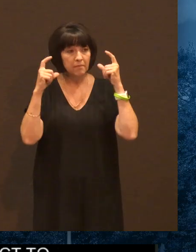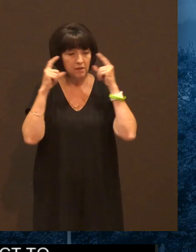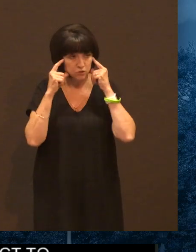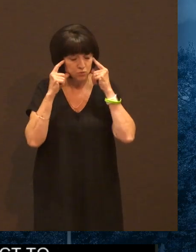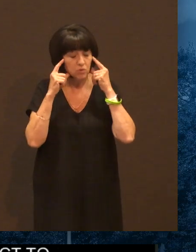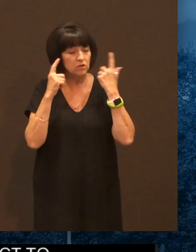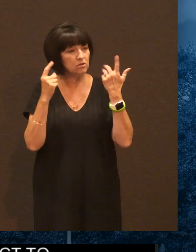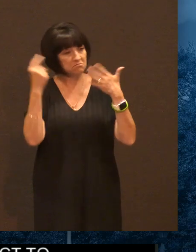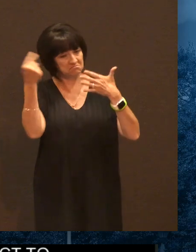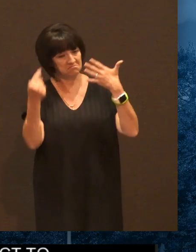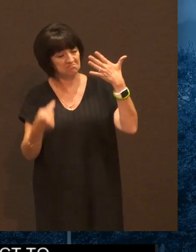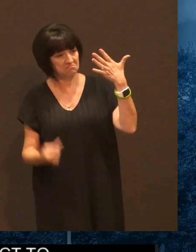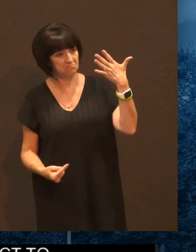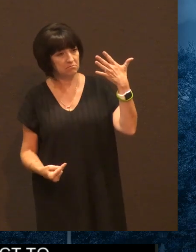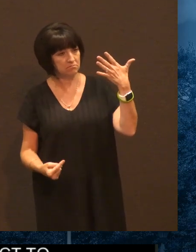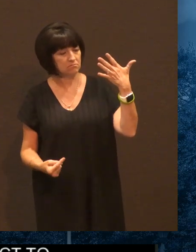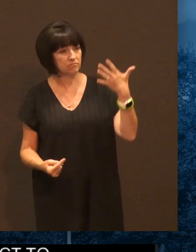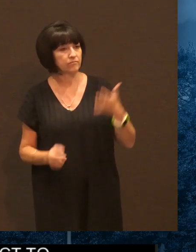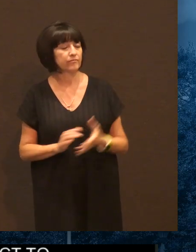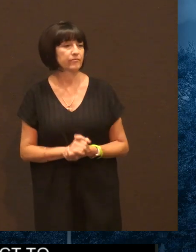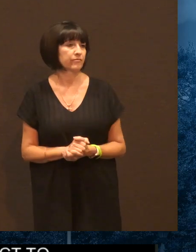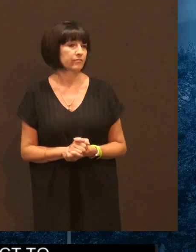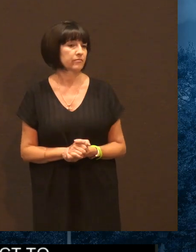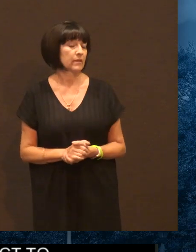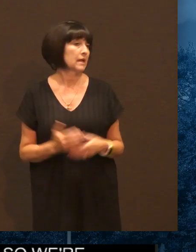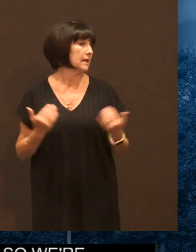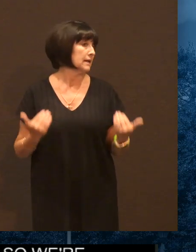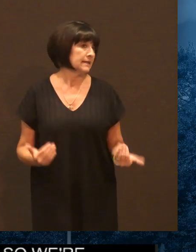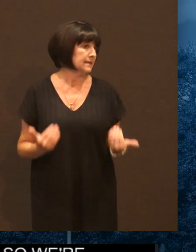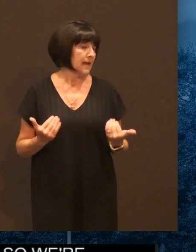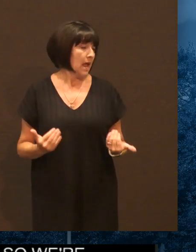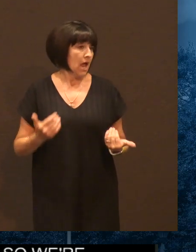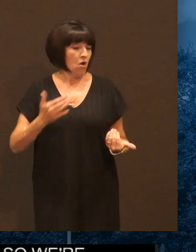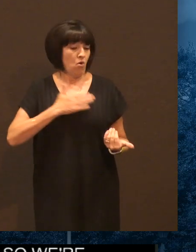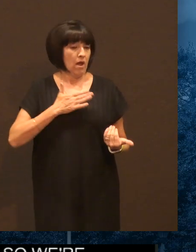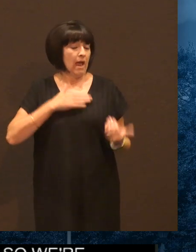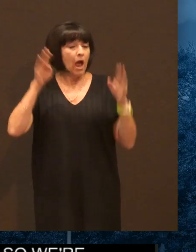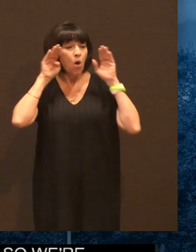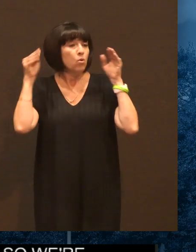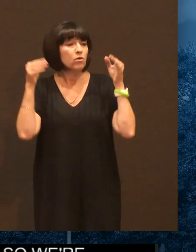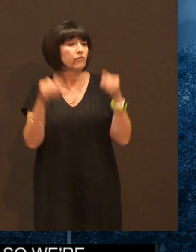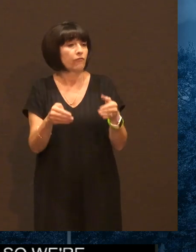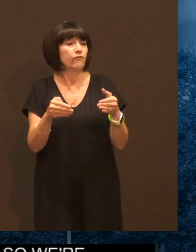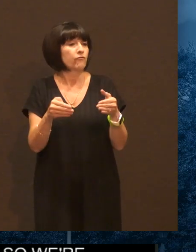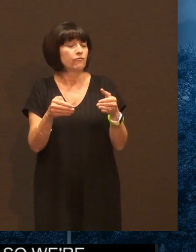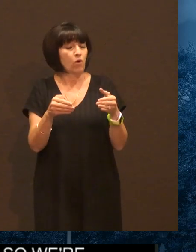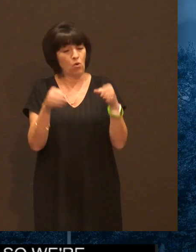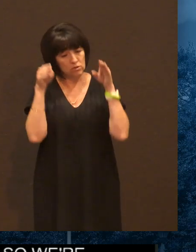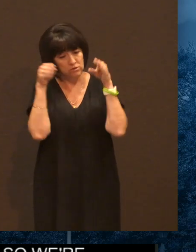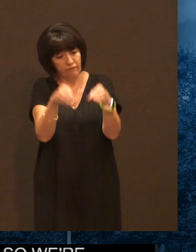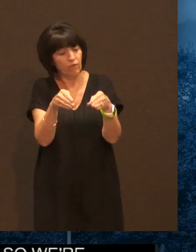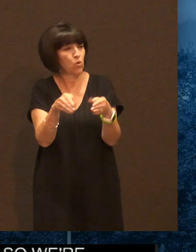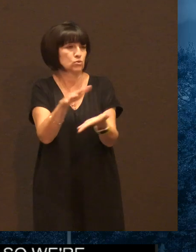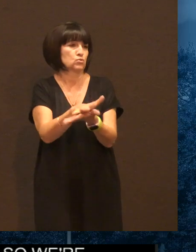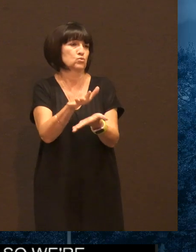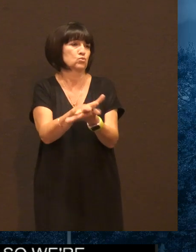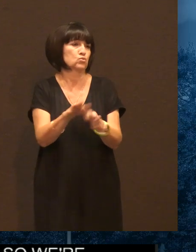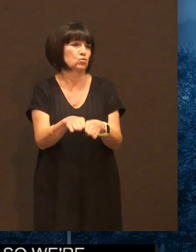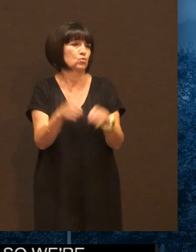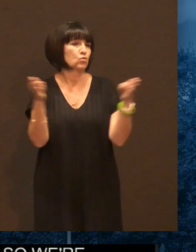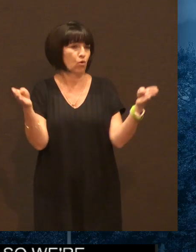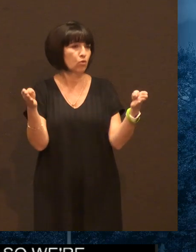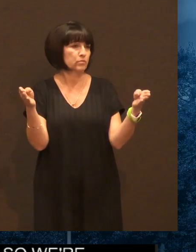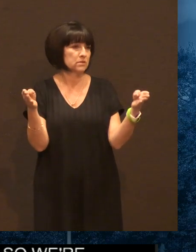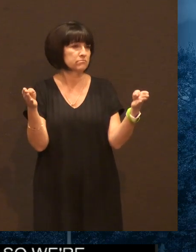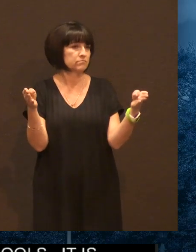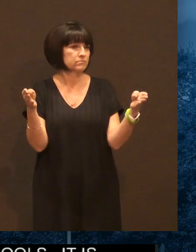so we're gonna, look, now our focus is on reopening the schools. It's a pretty strong motivation. It should be a strong motivation for all